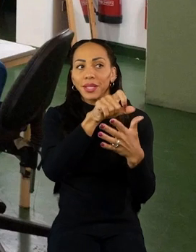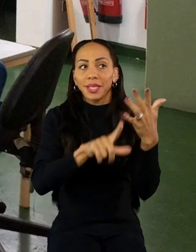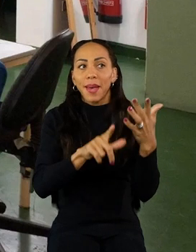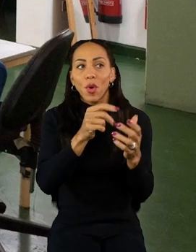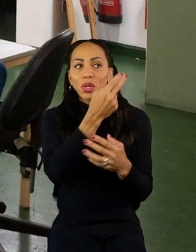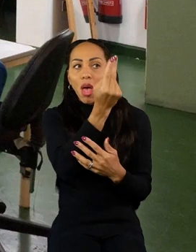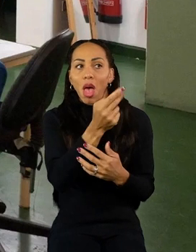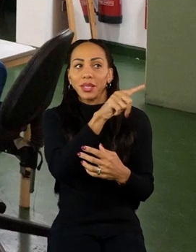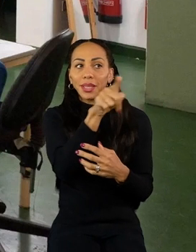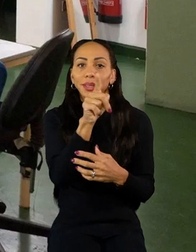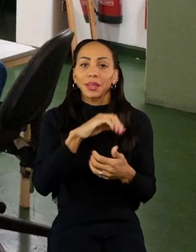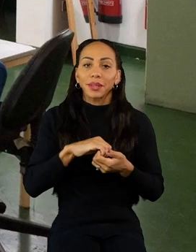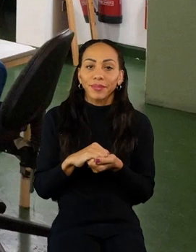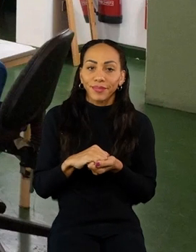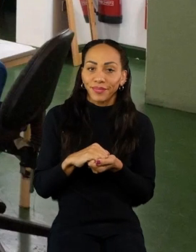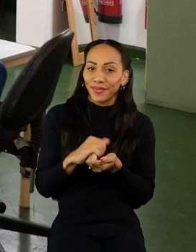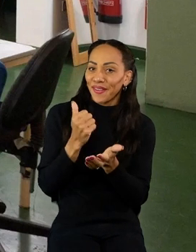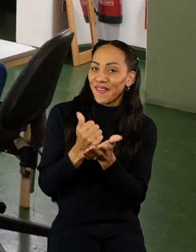with disabled artists.